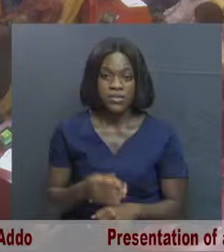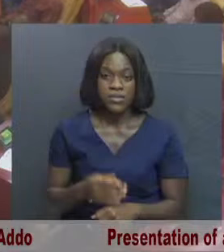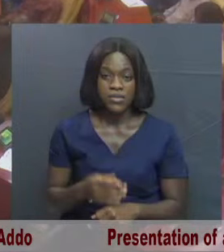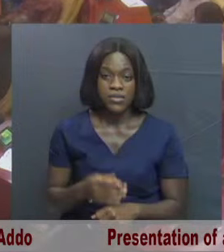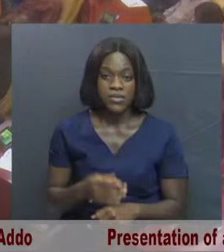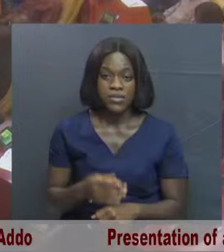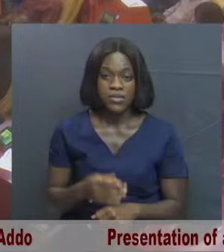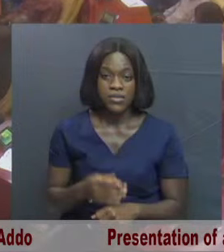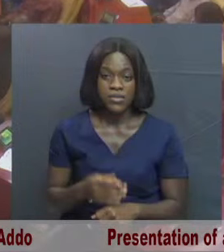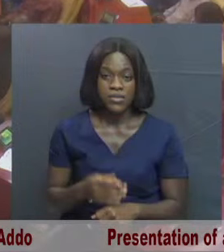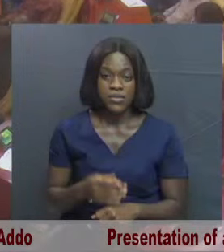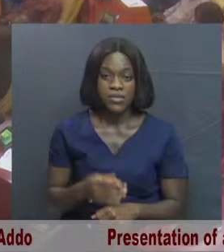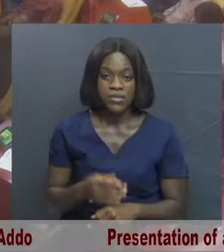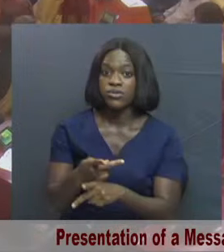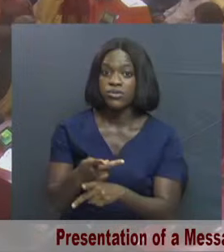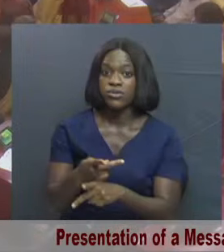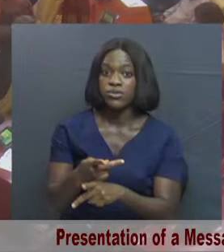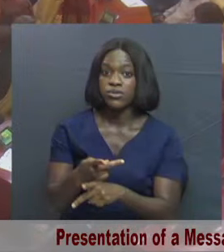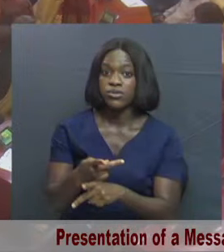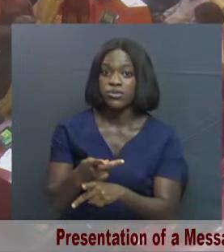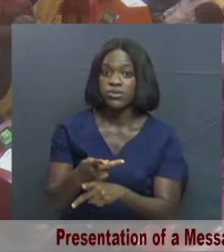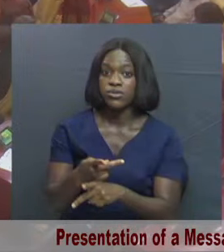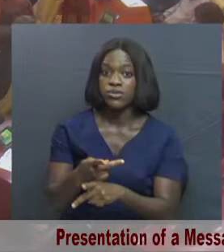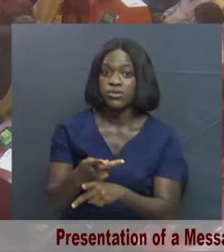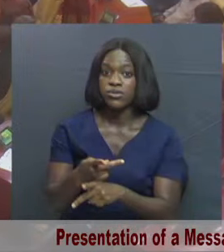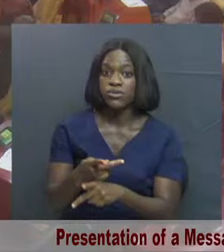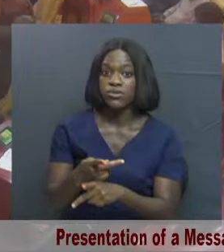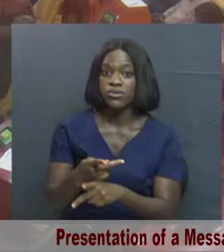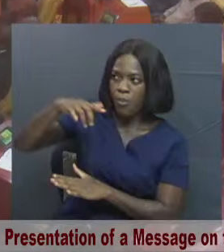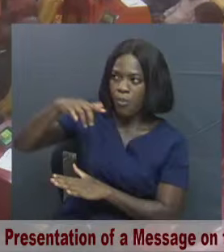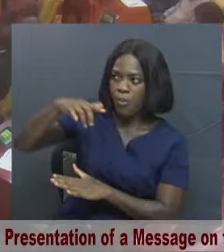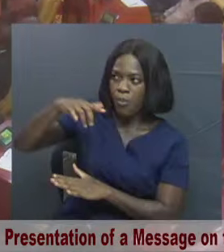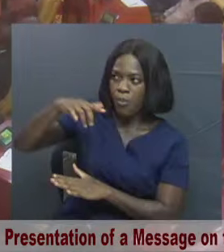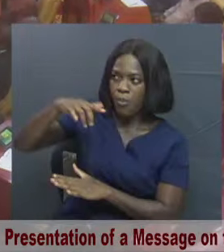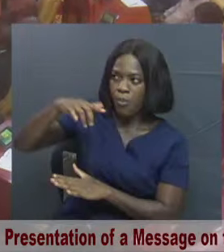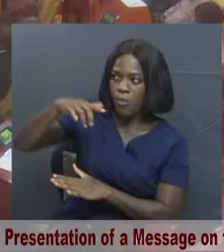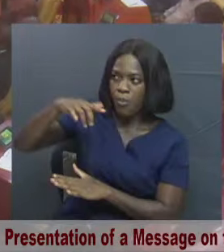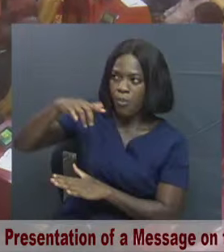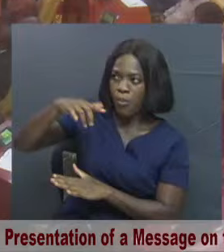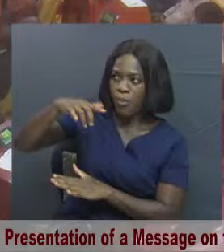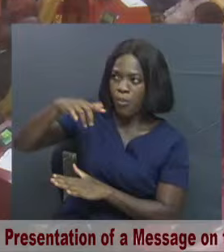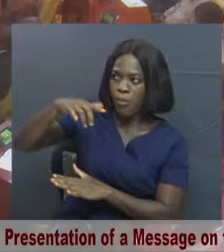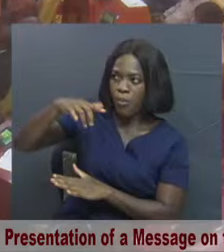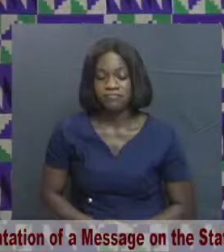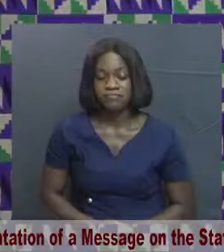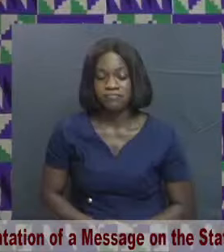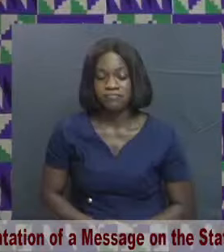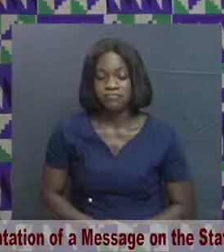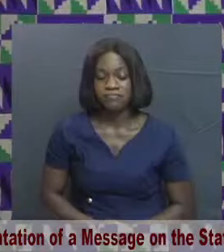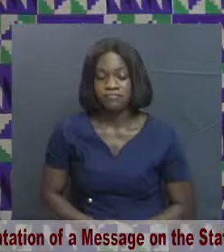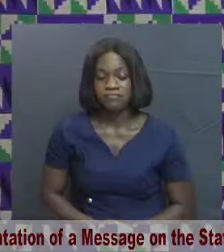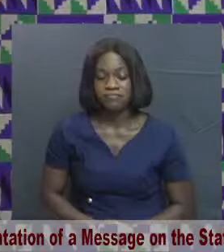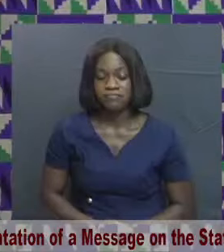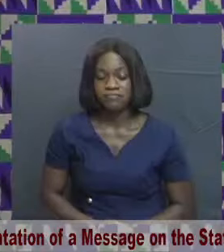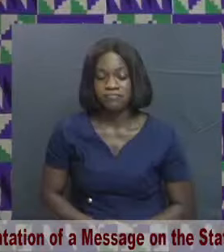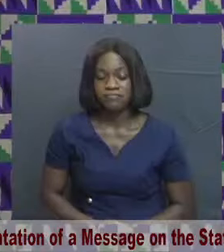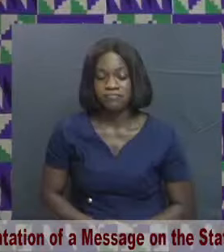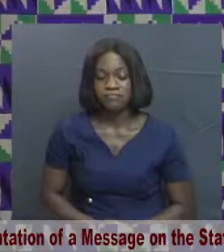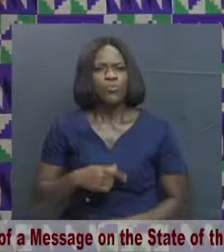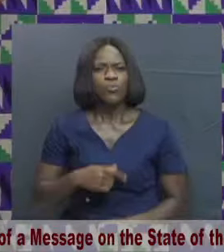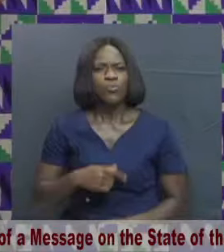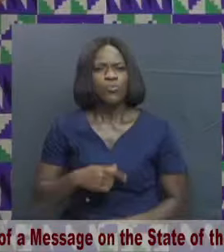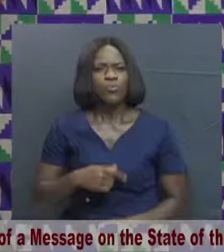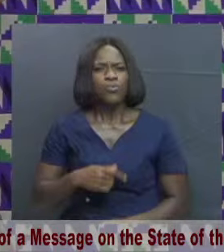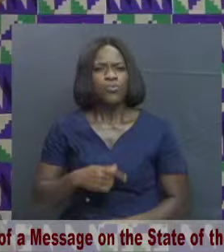levels that will lead to reduction in poter Imports we Visage the vigorous cooperation between